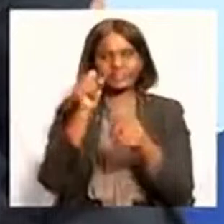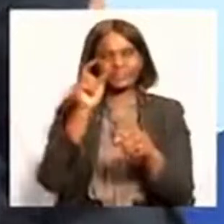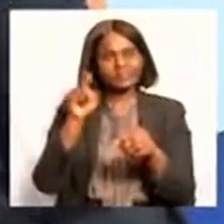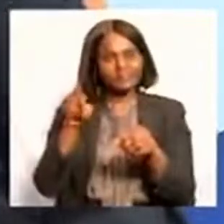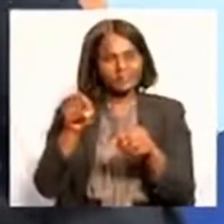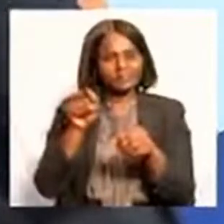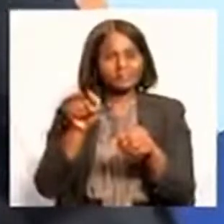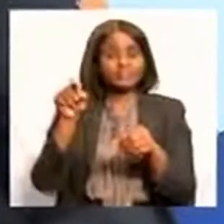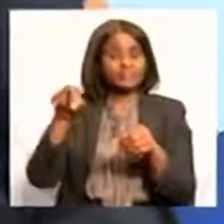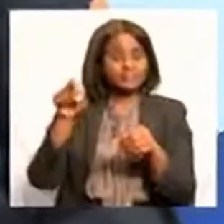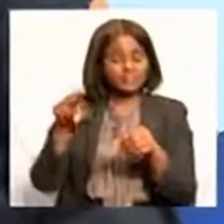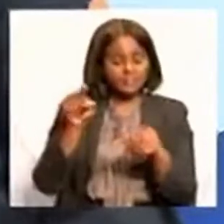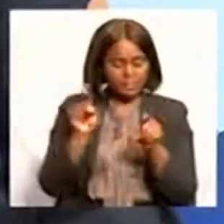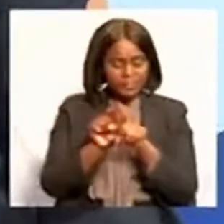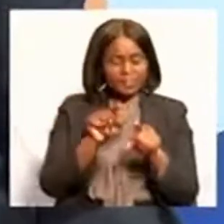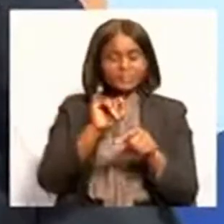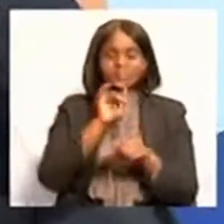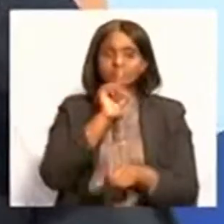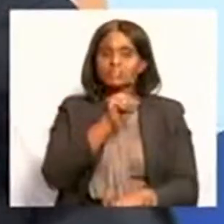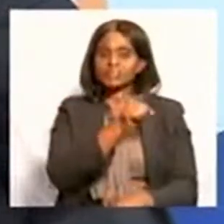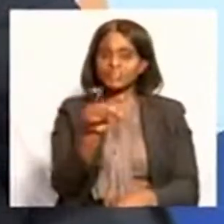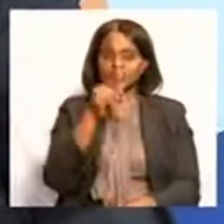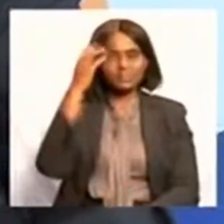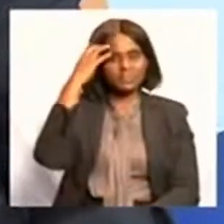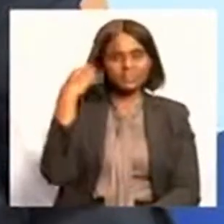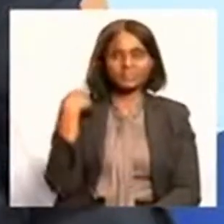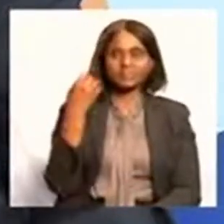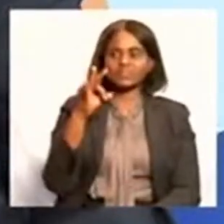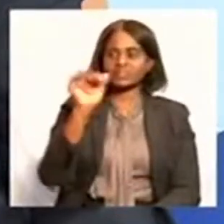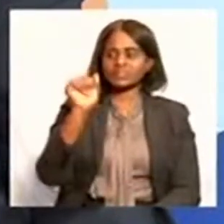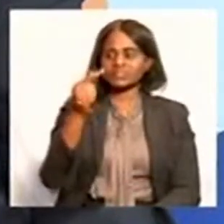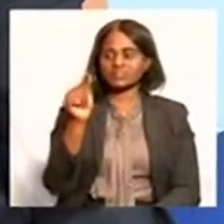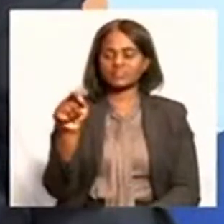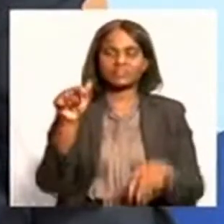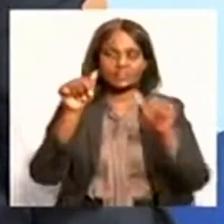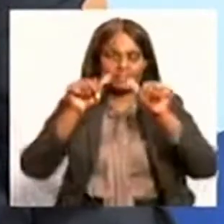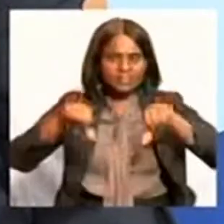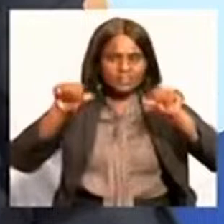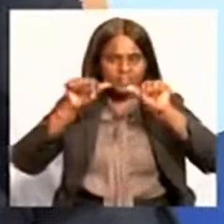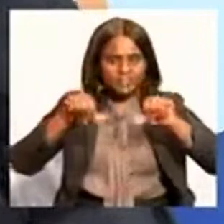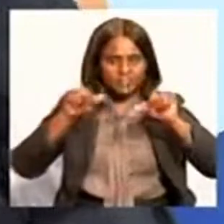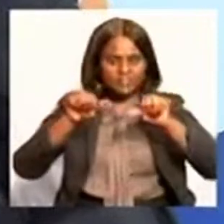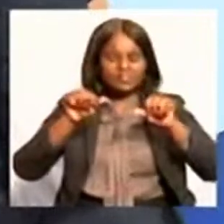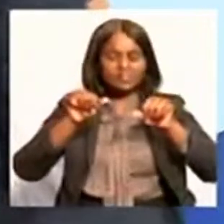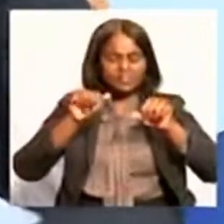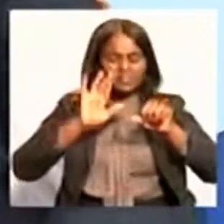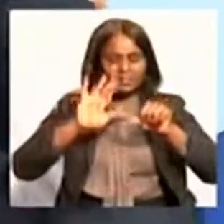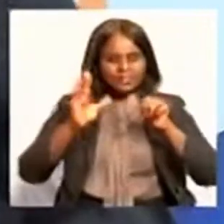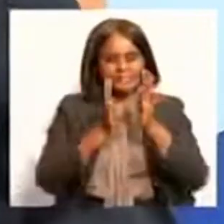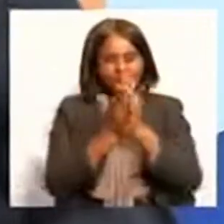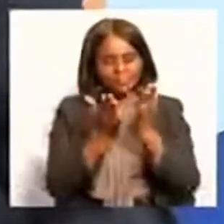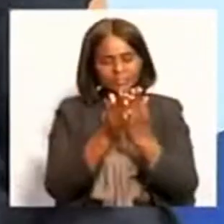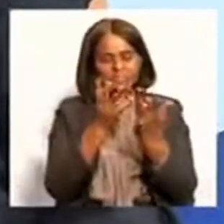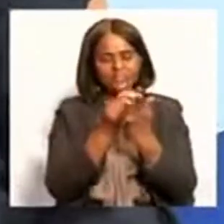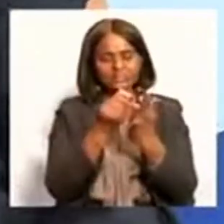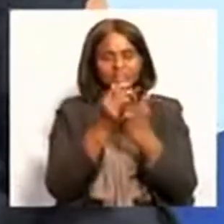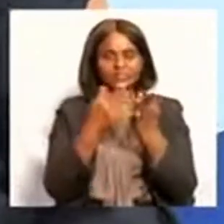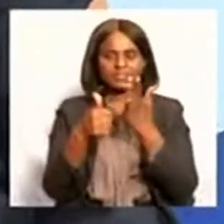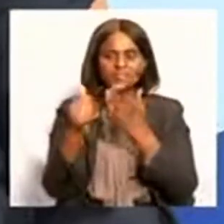requiring and requesting that Office of the Auditor General audits their books of accounts for the support that they're